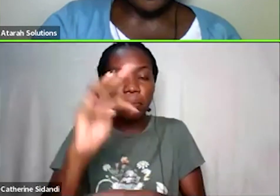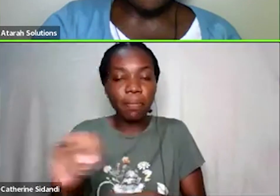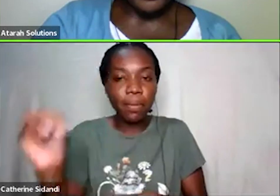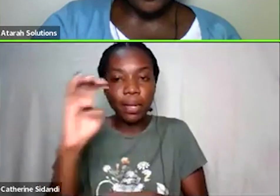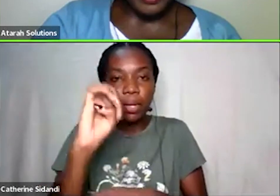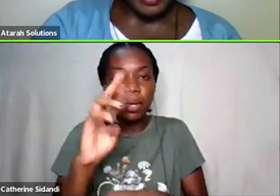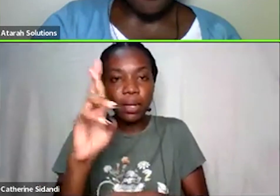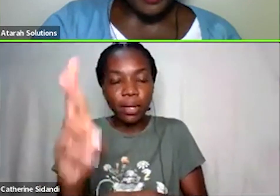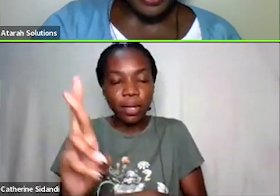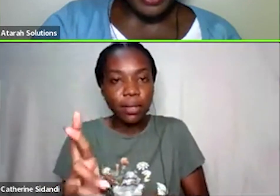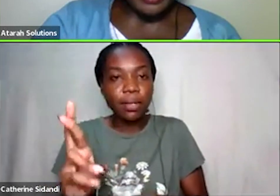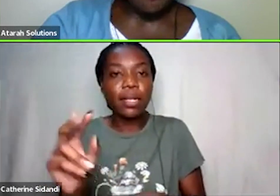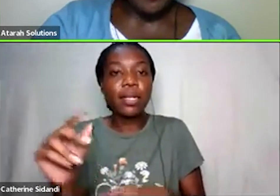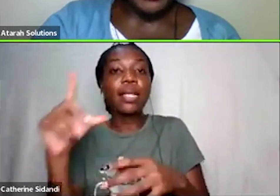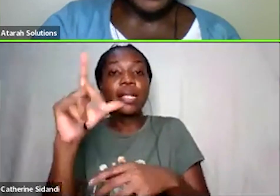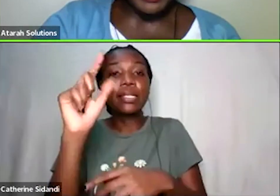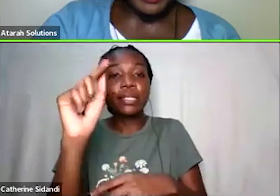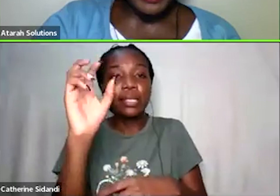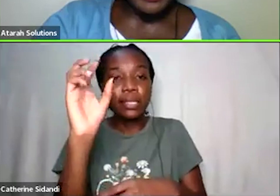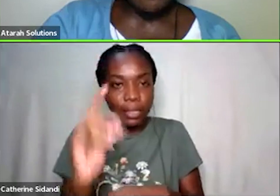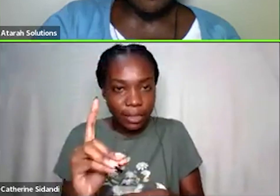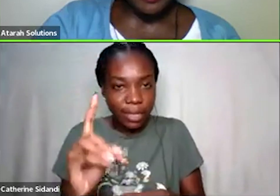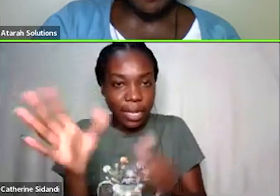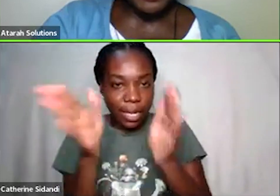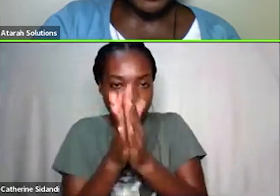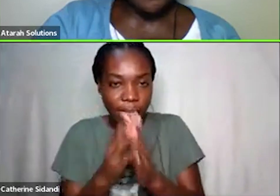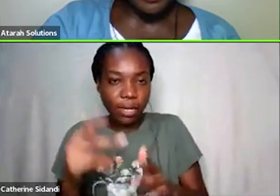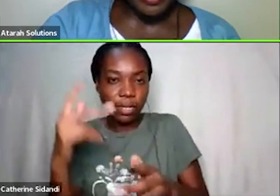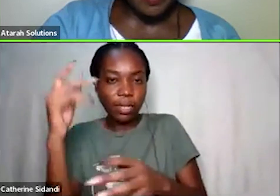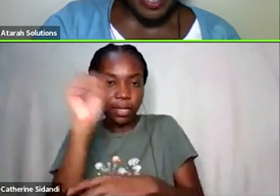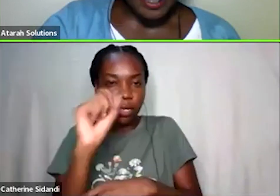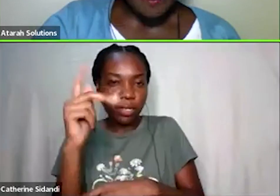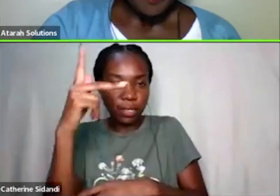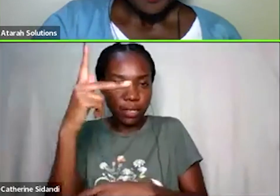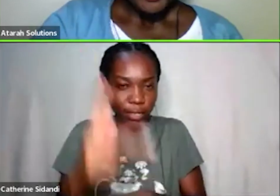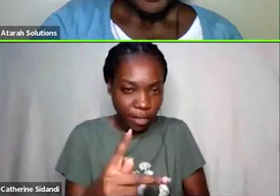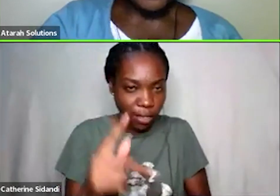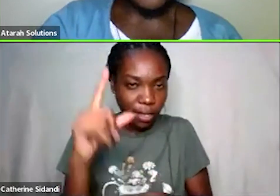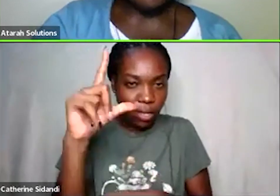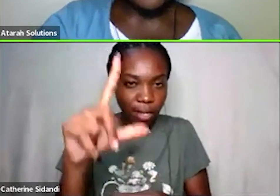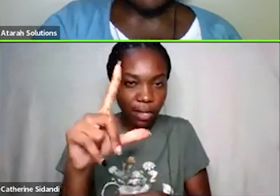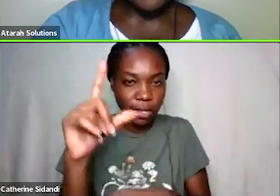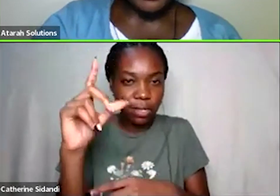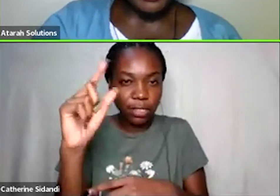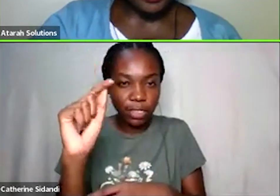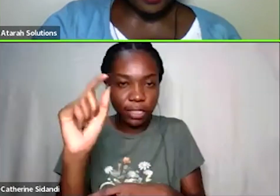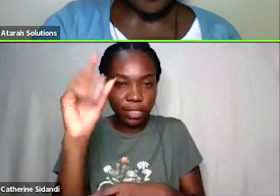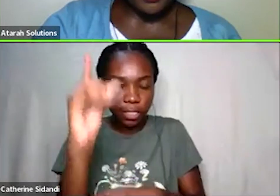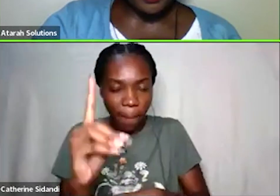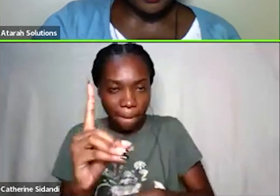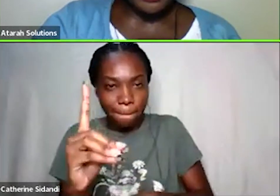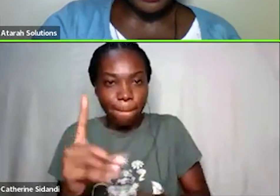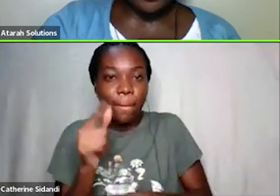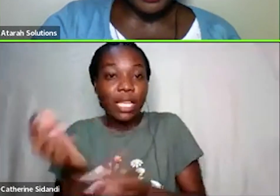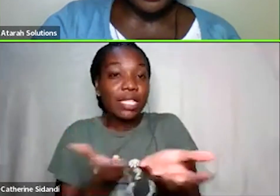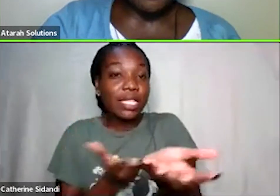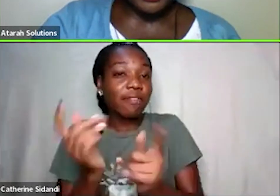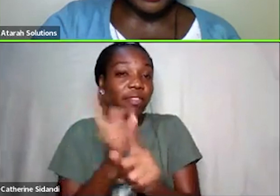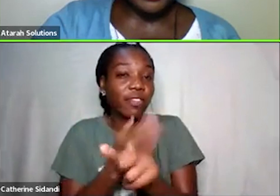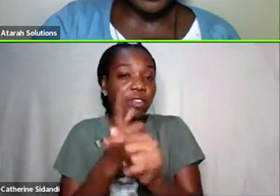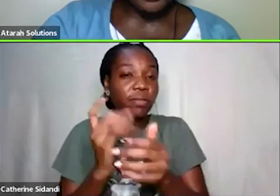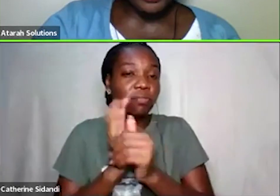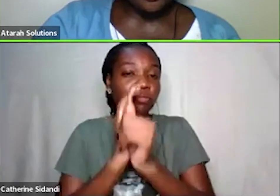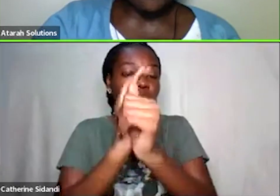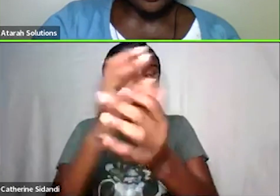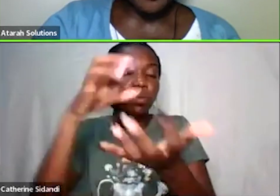the Queen of Network Africa, and Miles Ahead Investments Limited. She has served in various leadership positions, including